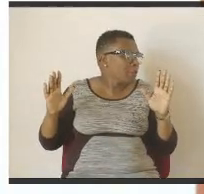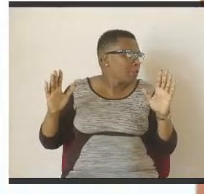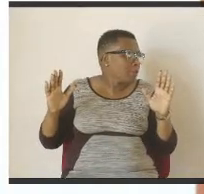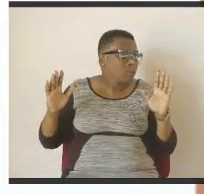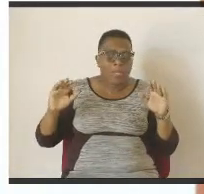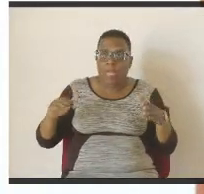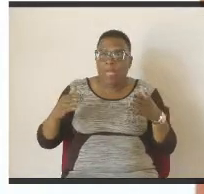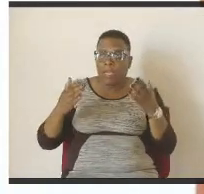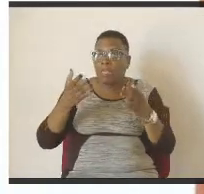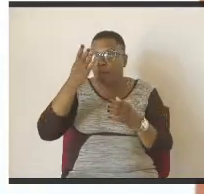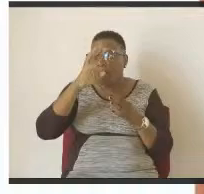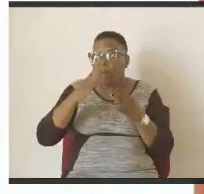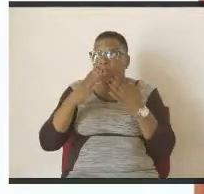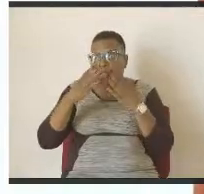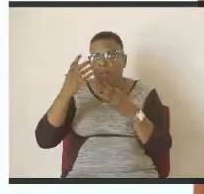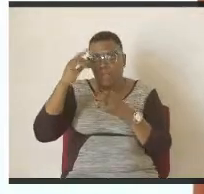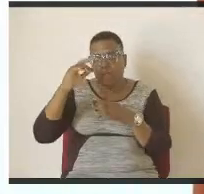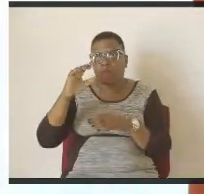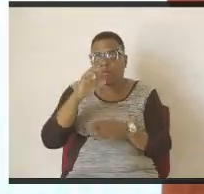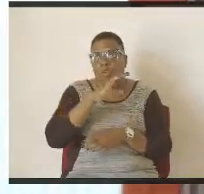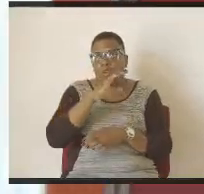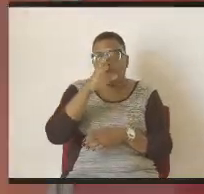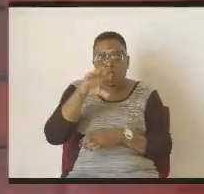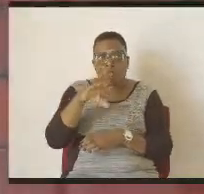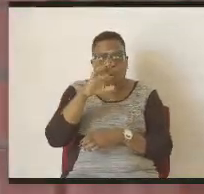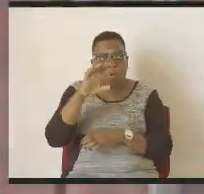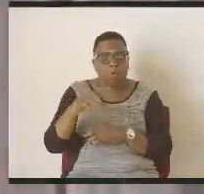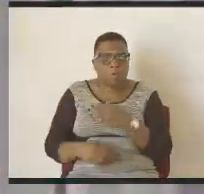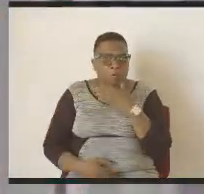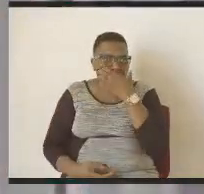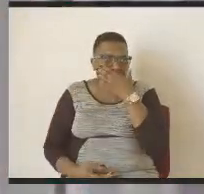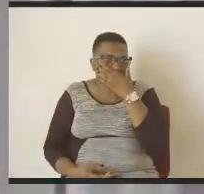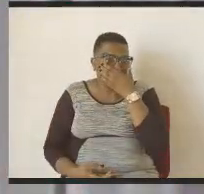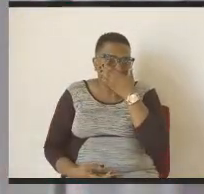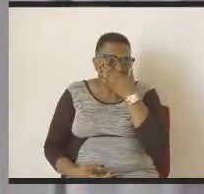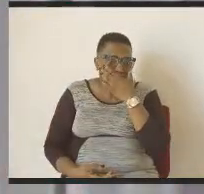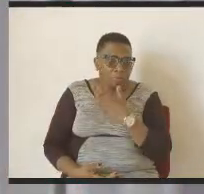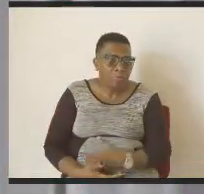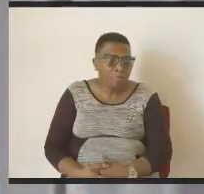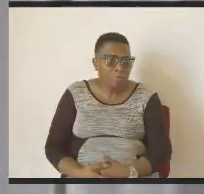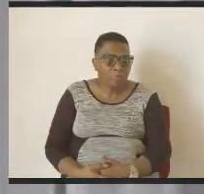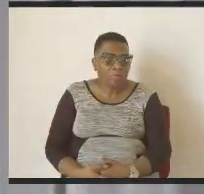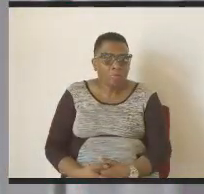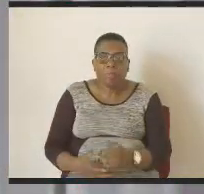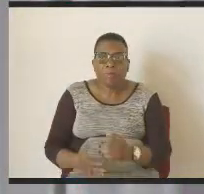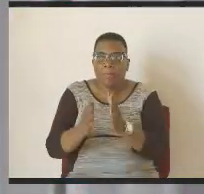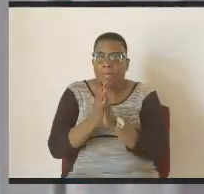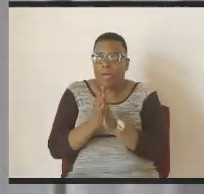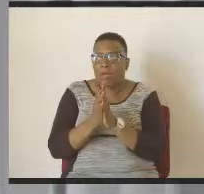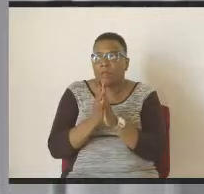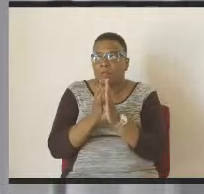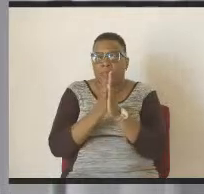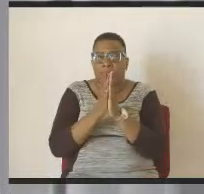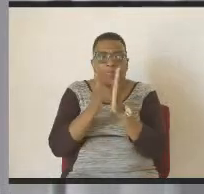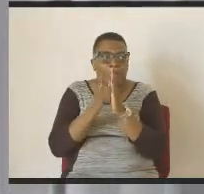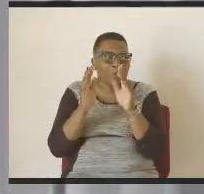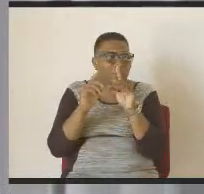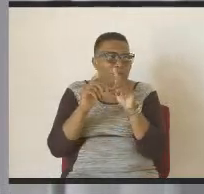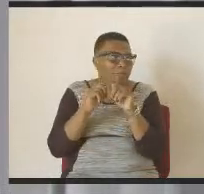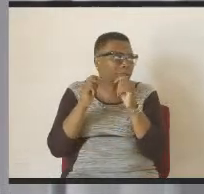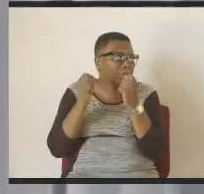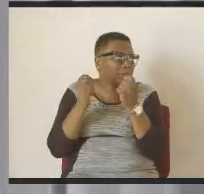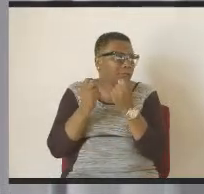thanks for the cross. Amen, amen, amen. I'm just going to ask the praise team, we're going to just intersperse